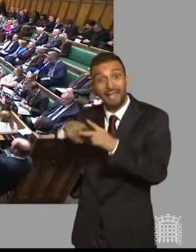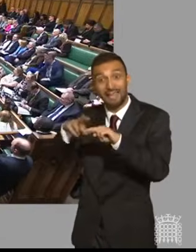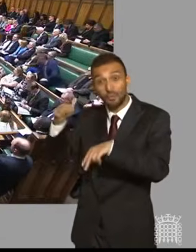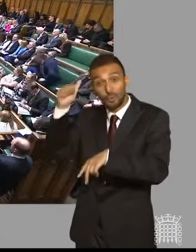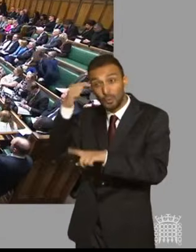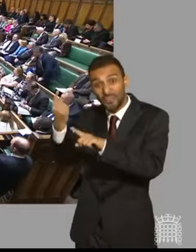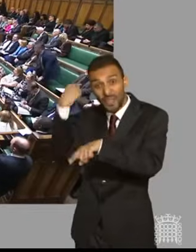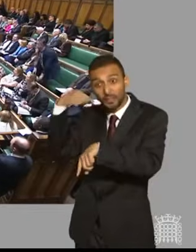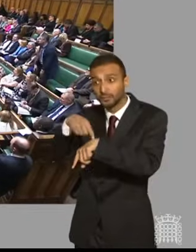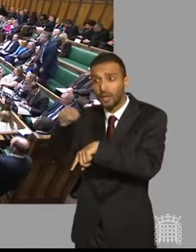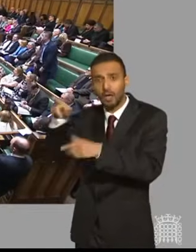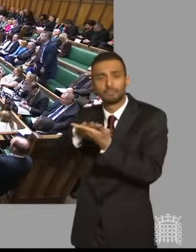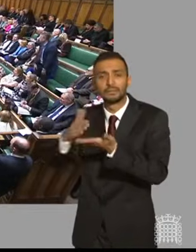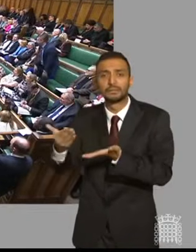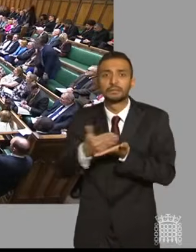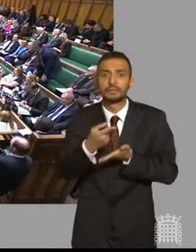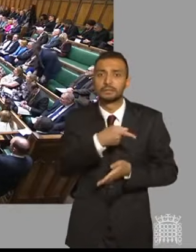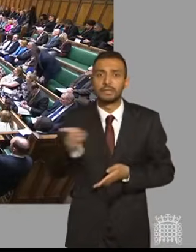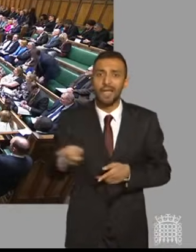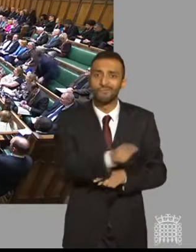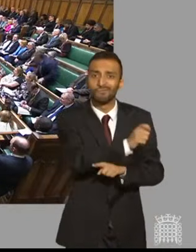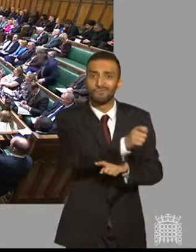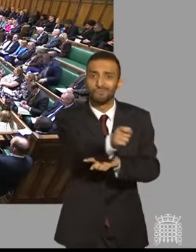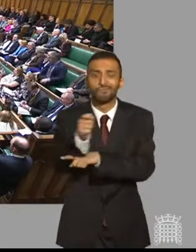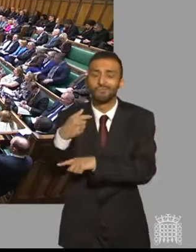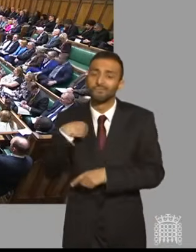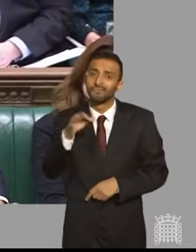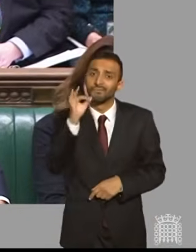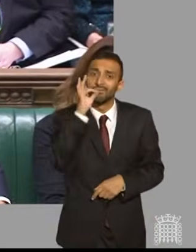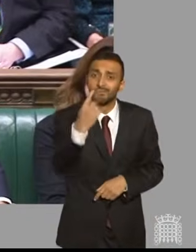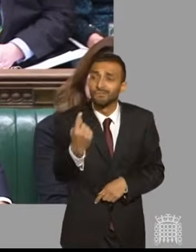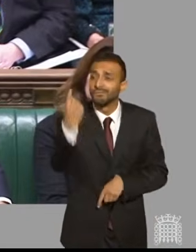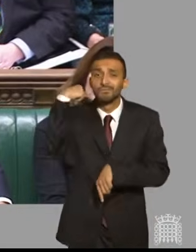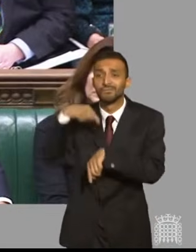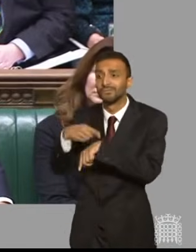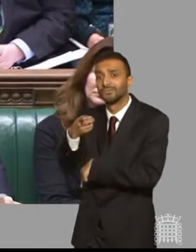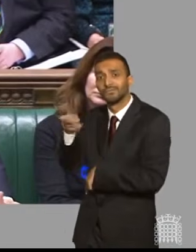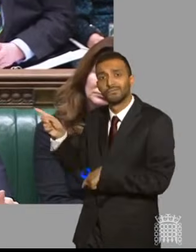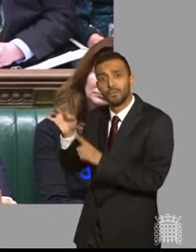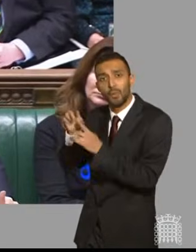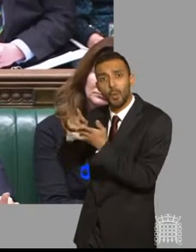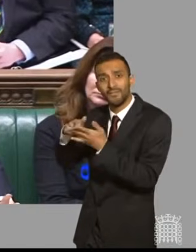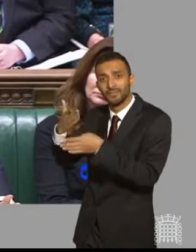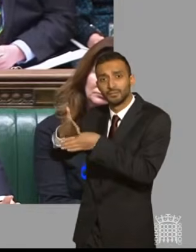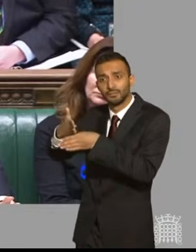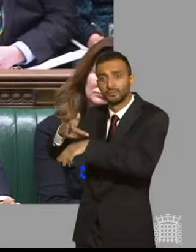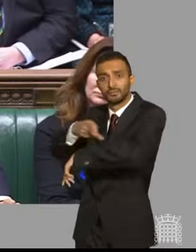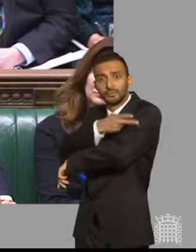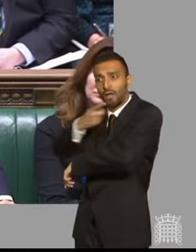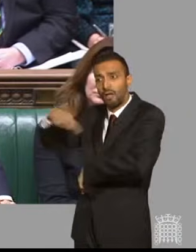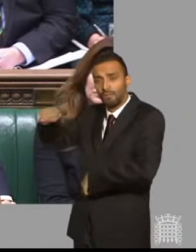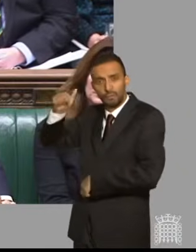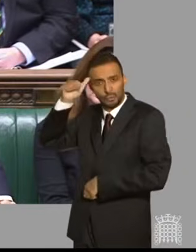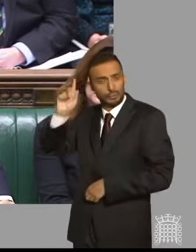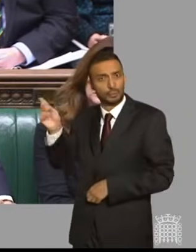Mr. Speaker, the Leader of the Opposition has picked one particular date, but it is worth bearing in mind that this scandal